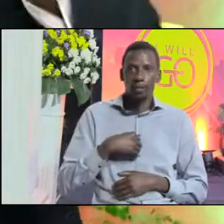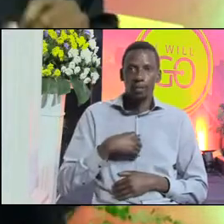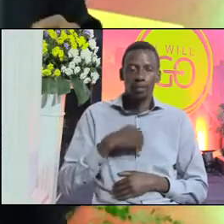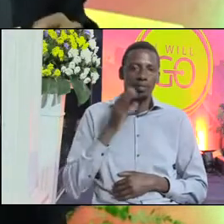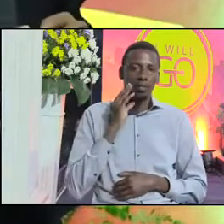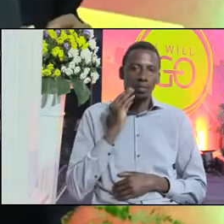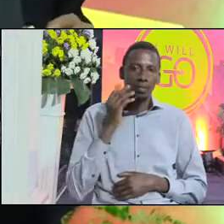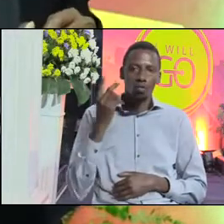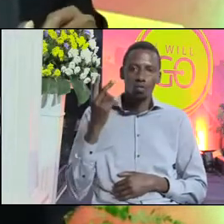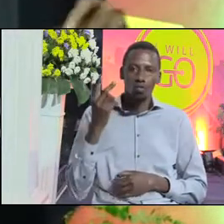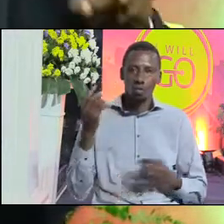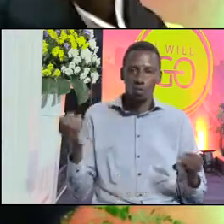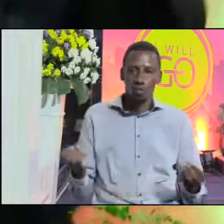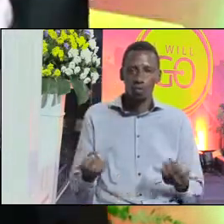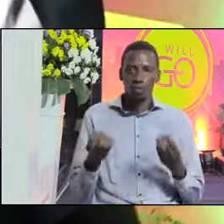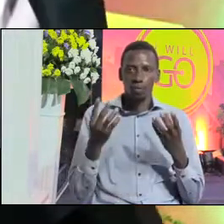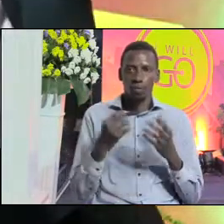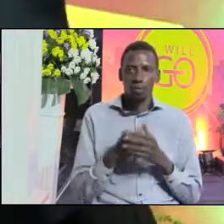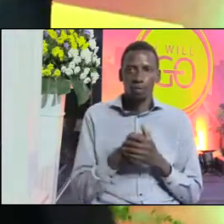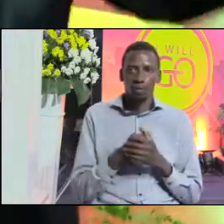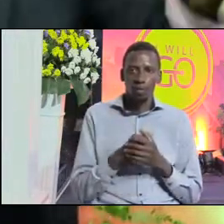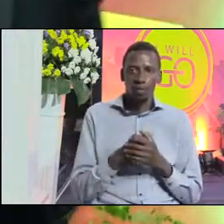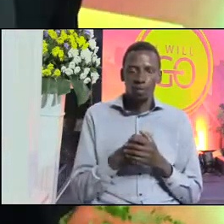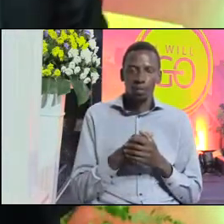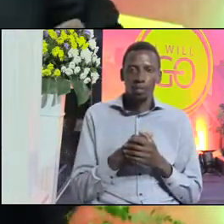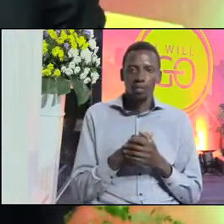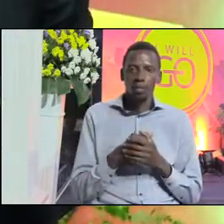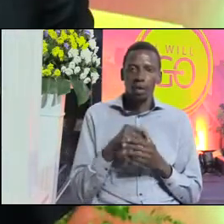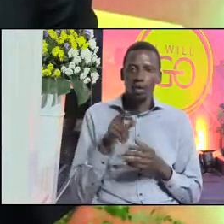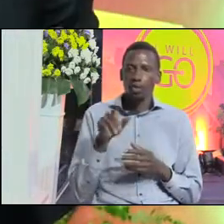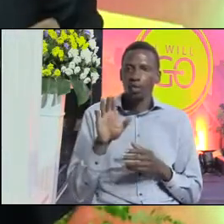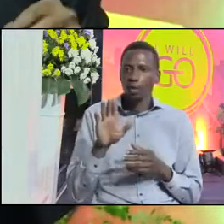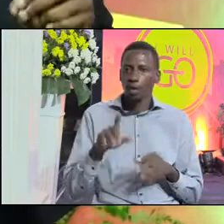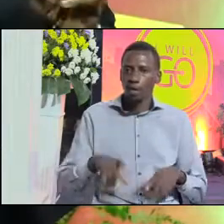he must experience two miracles. Are there any miracles in your life?